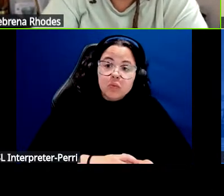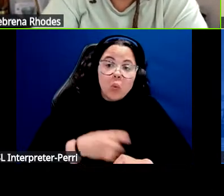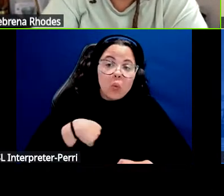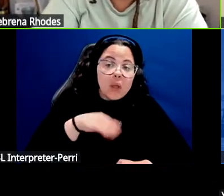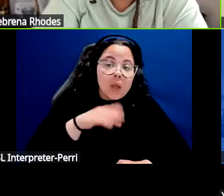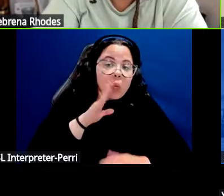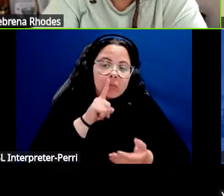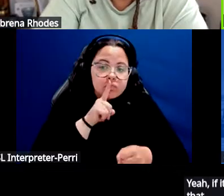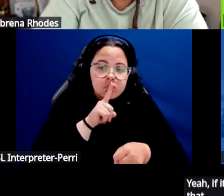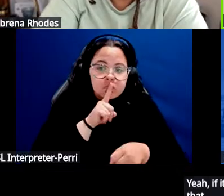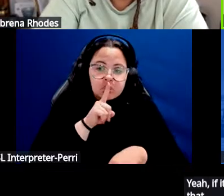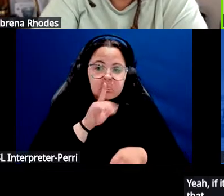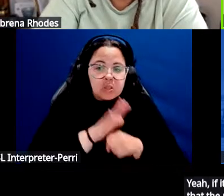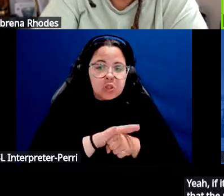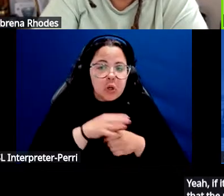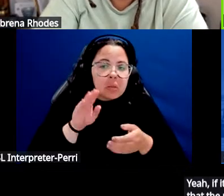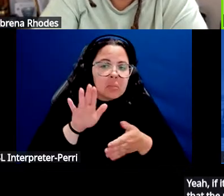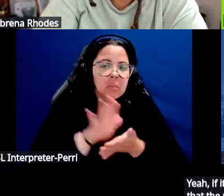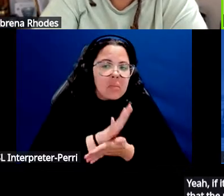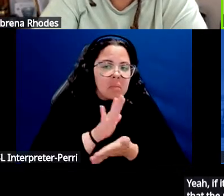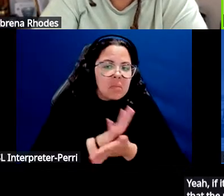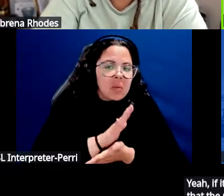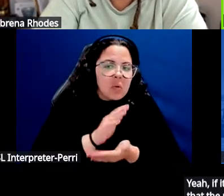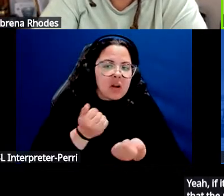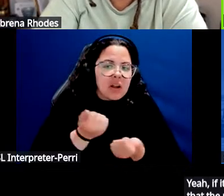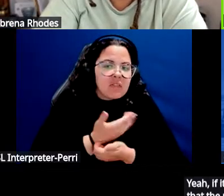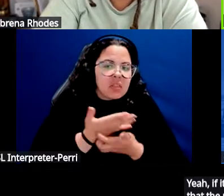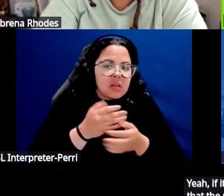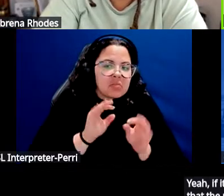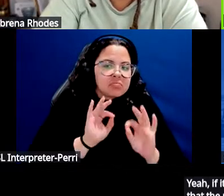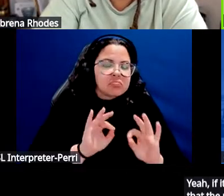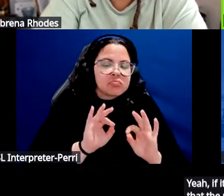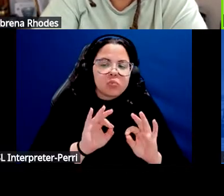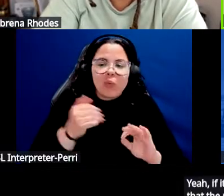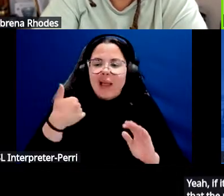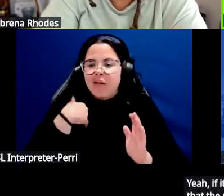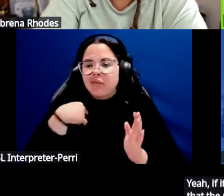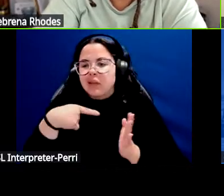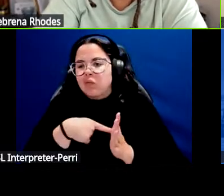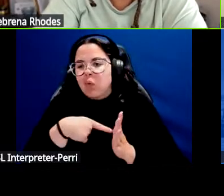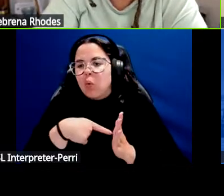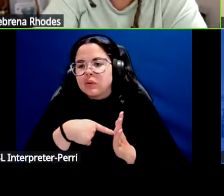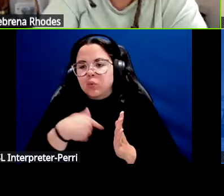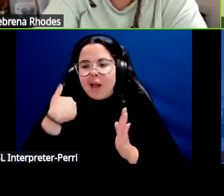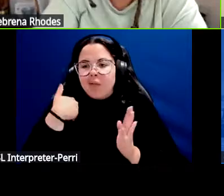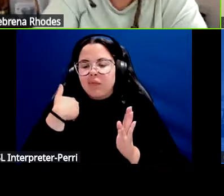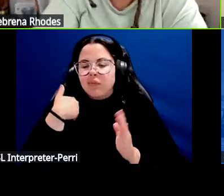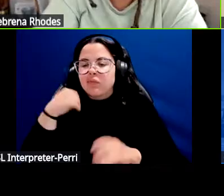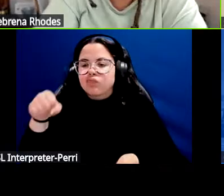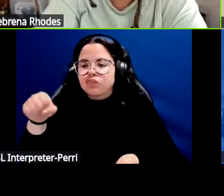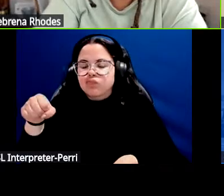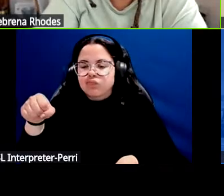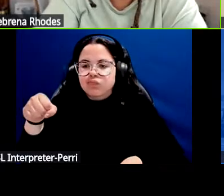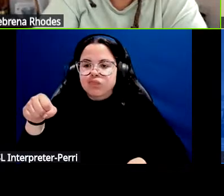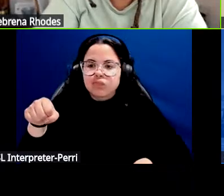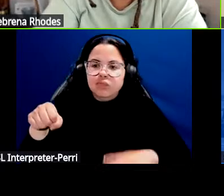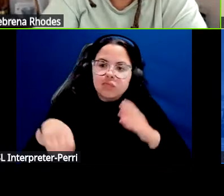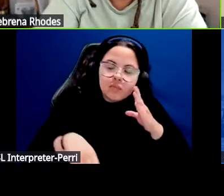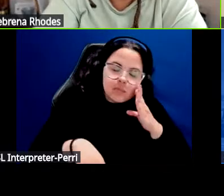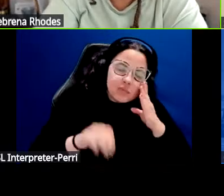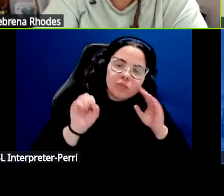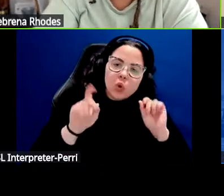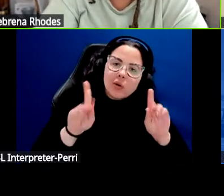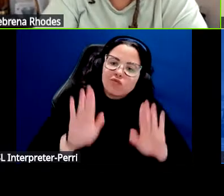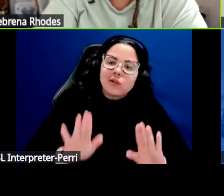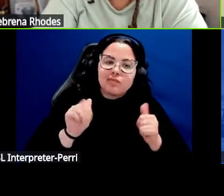that the paperwork is done and We have the invoice, Chairwoman. you got the invoice? Yes, ma'am.